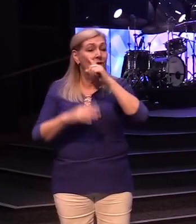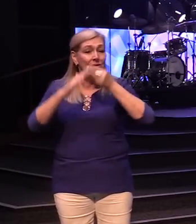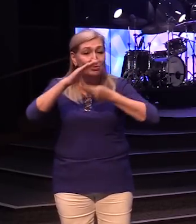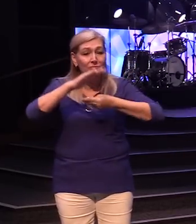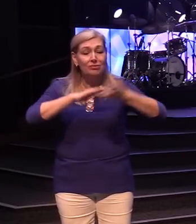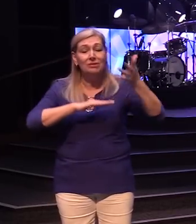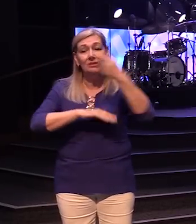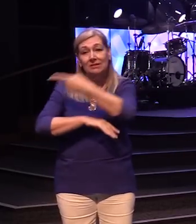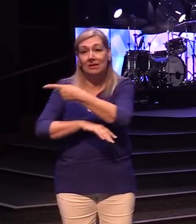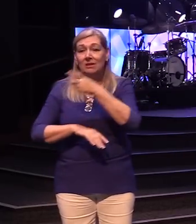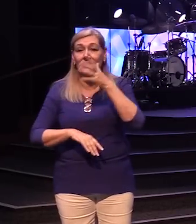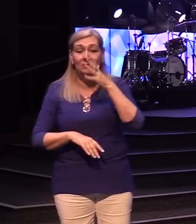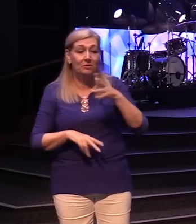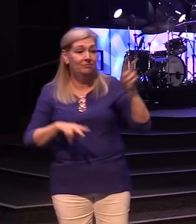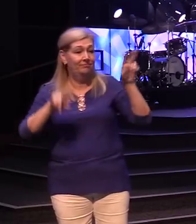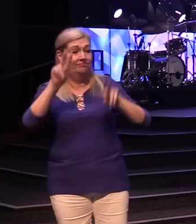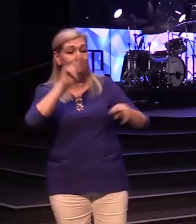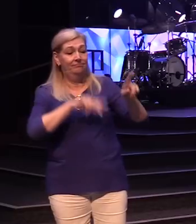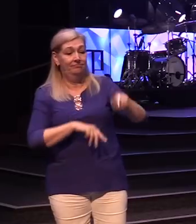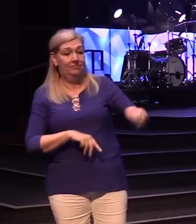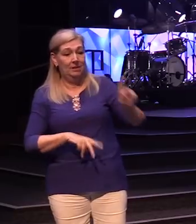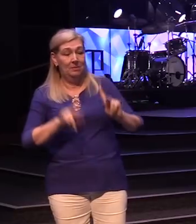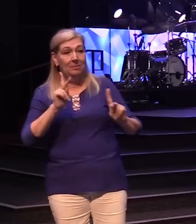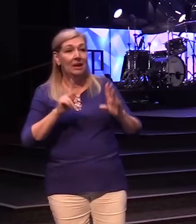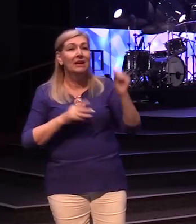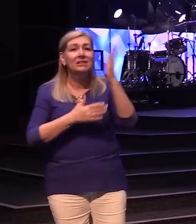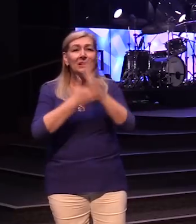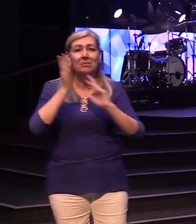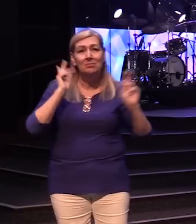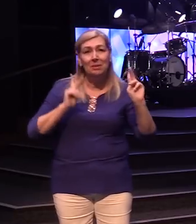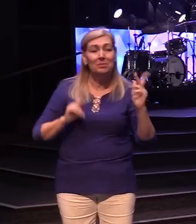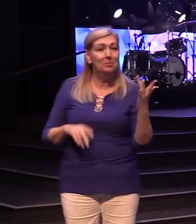and worst of all, nations where the people love to have it that way.